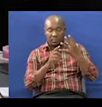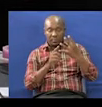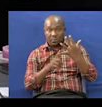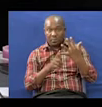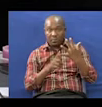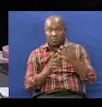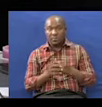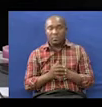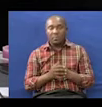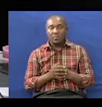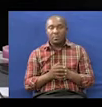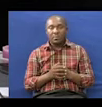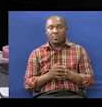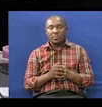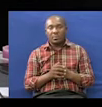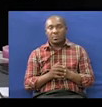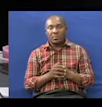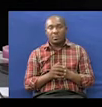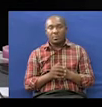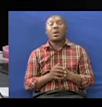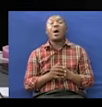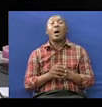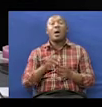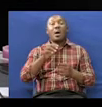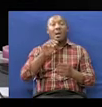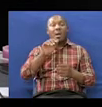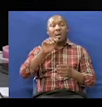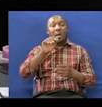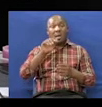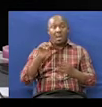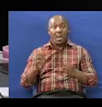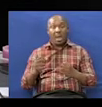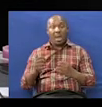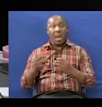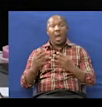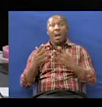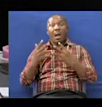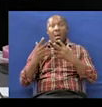Another part of the Bunsen burner is air holes.